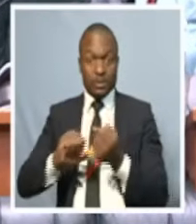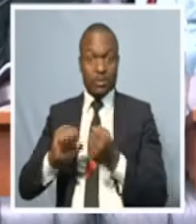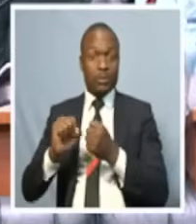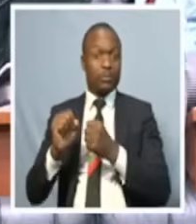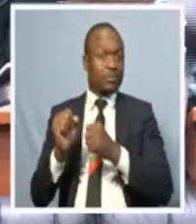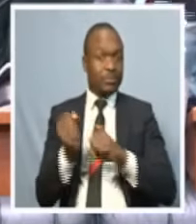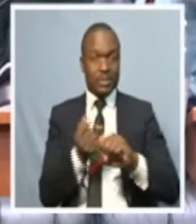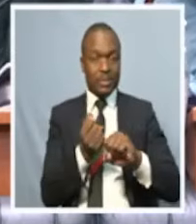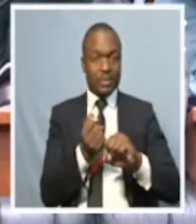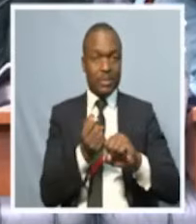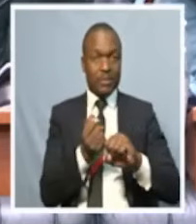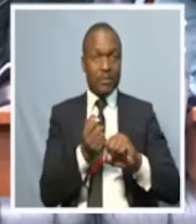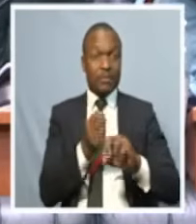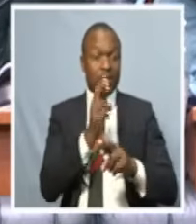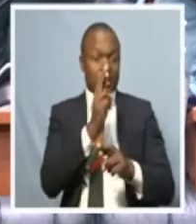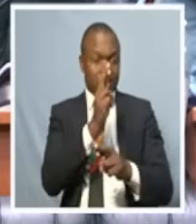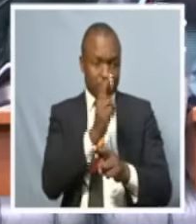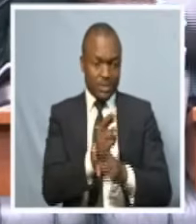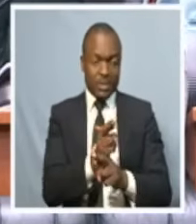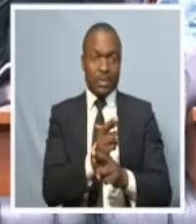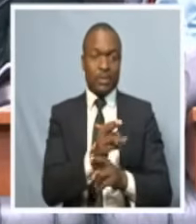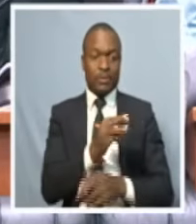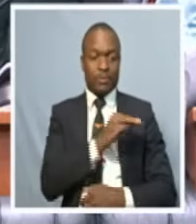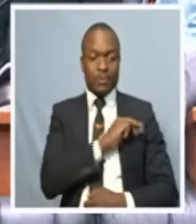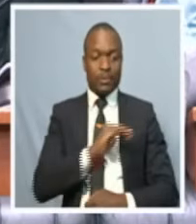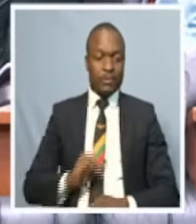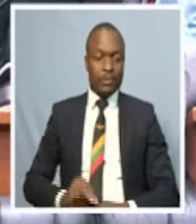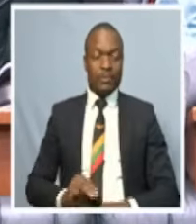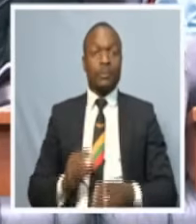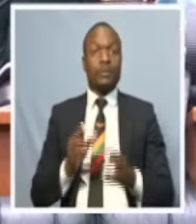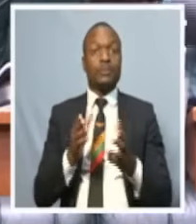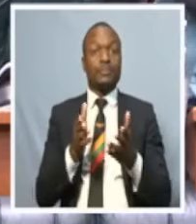rights of members on the floor of this House.